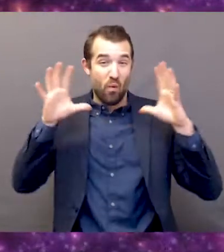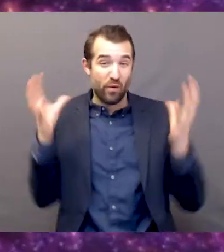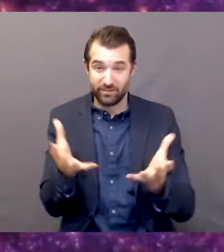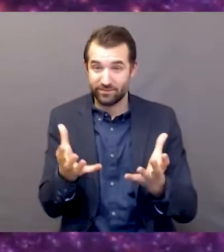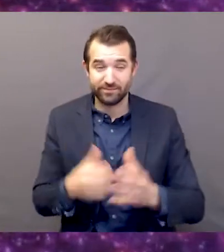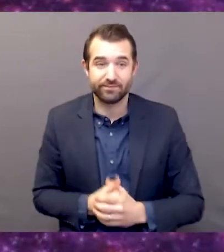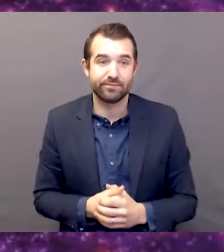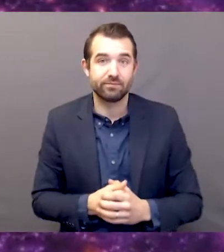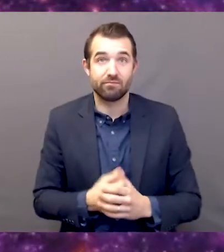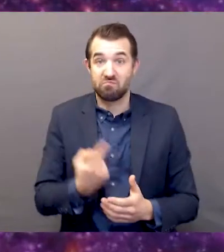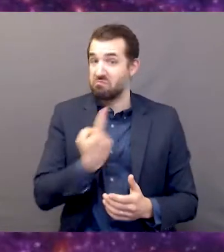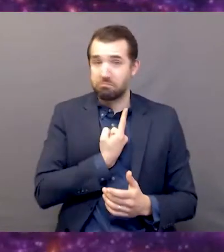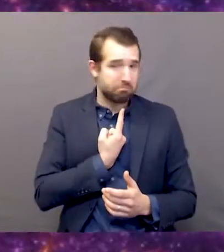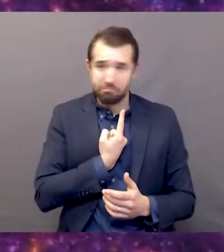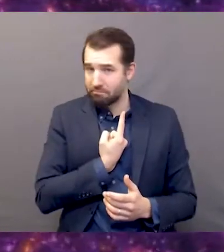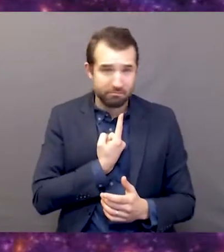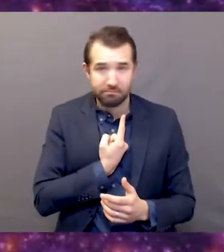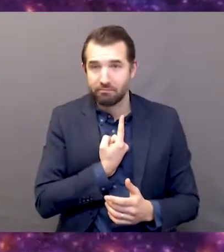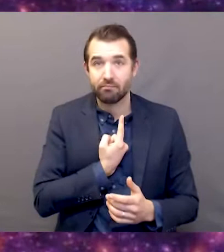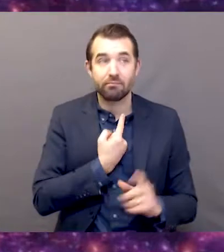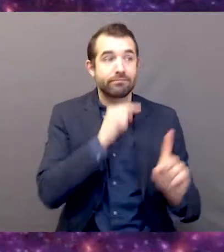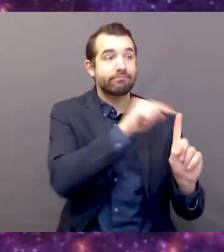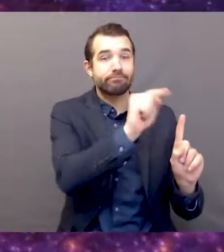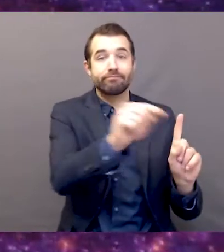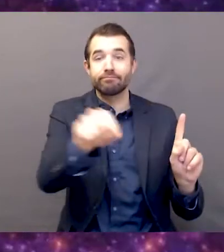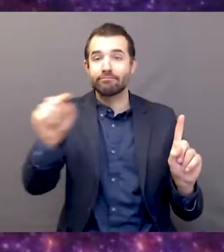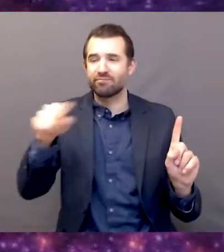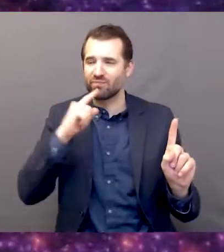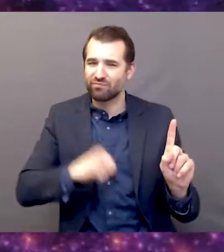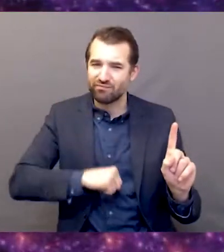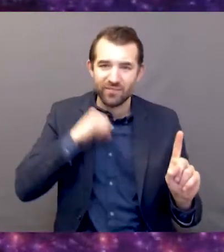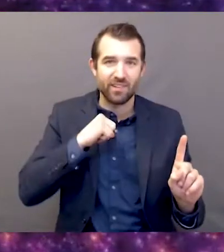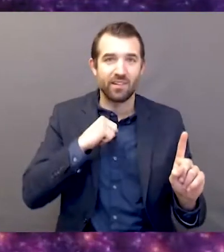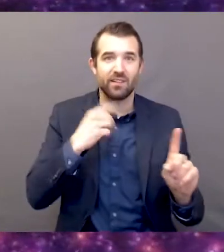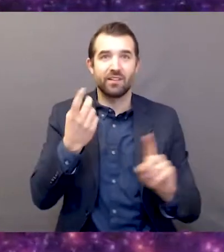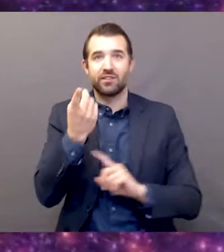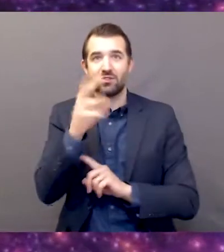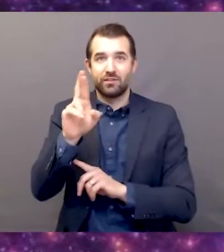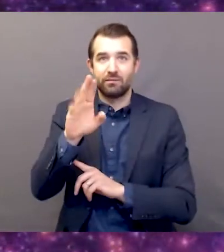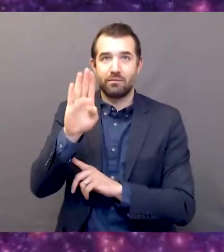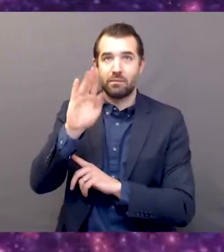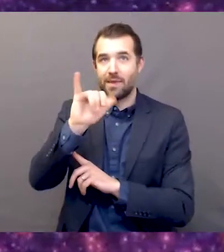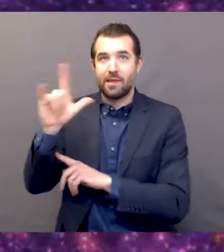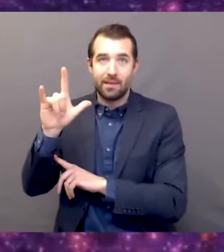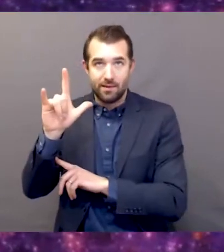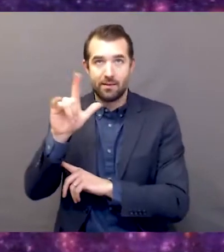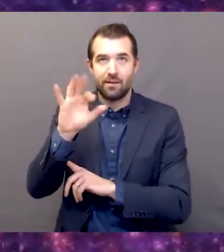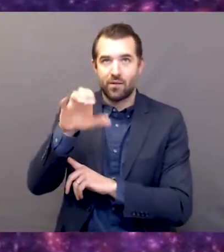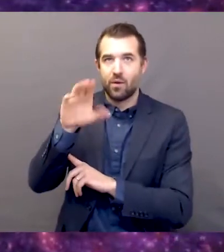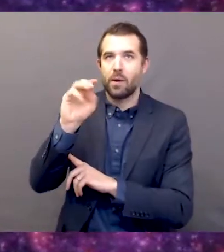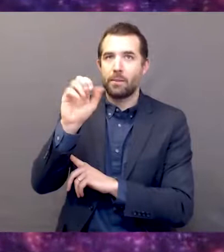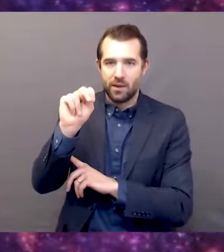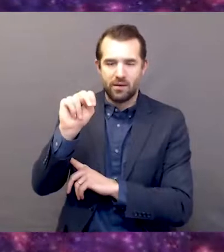not alone in saying how proud I am to have Dr. Bill Forman as a colleague. Congratulations,